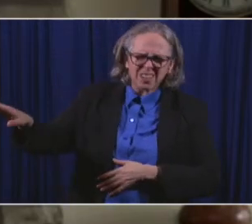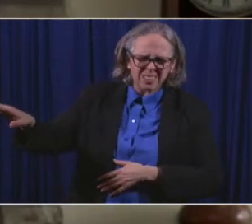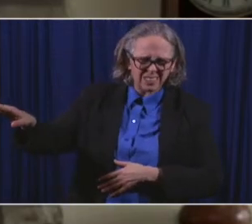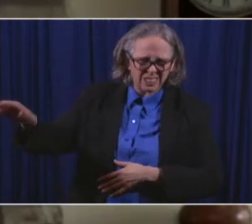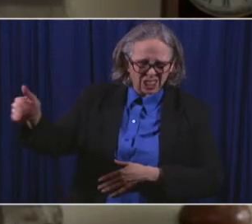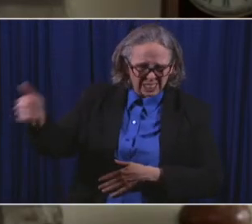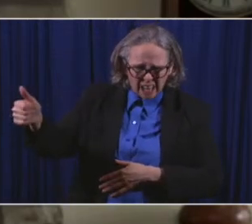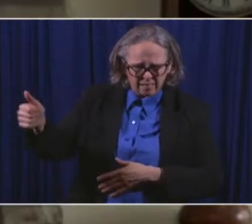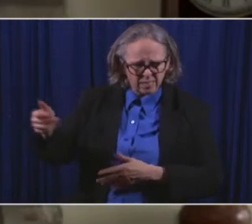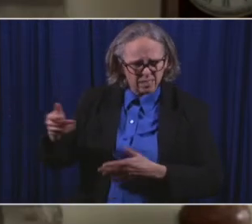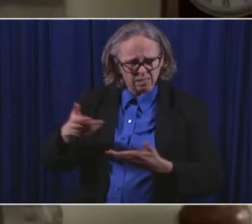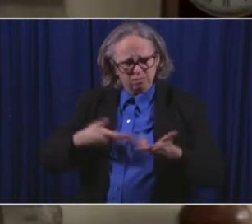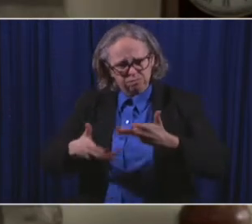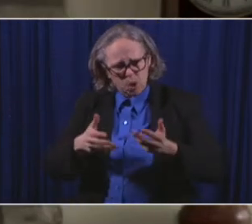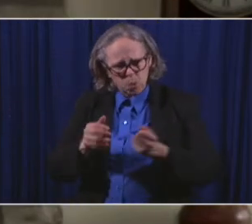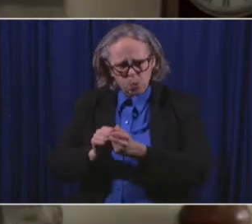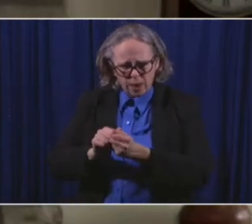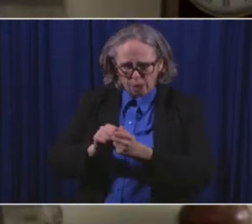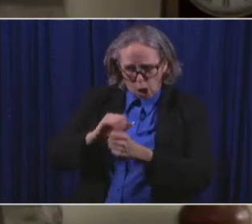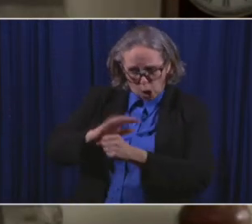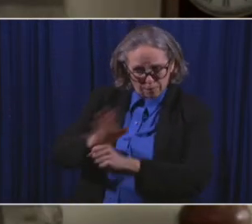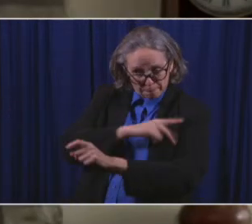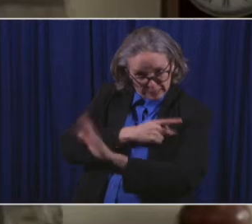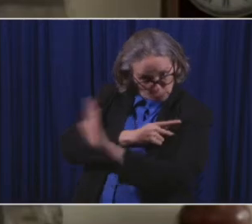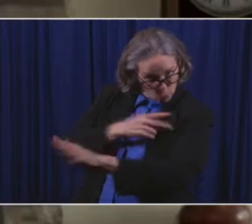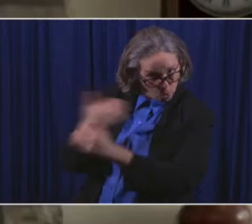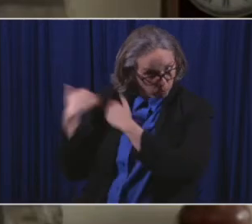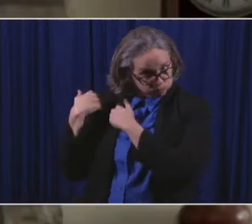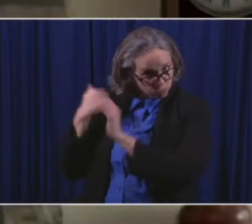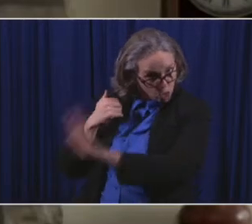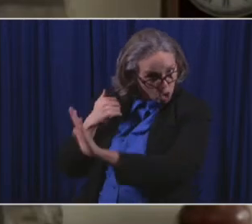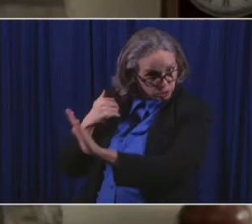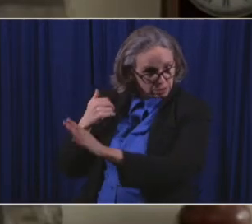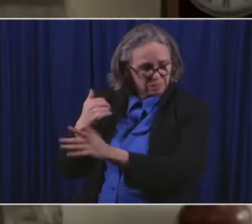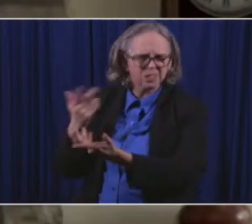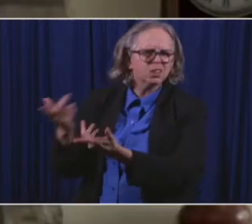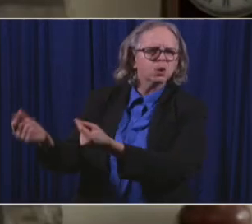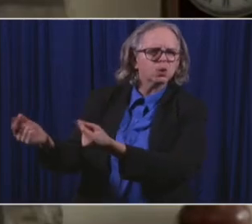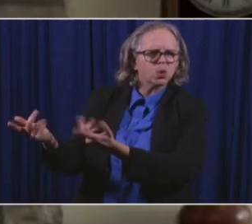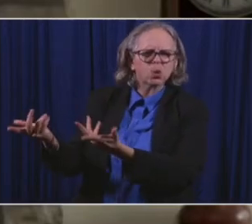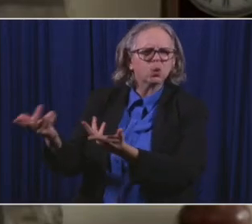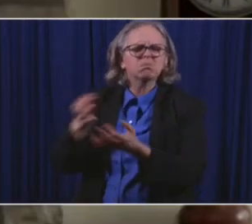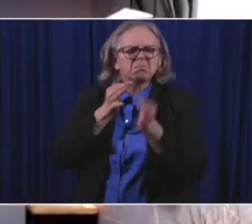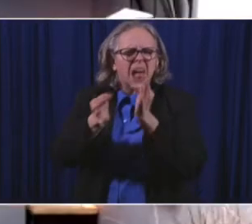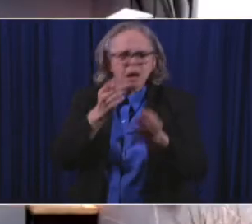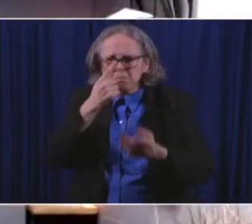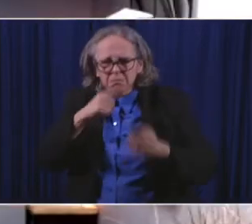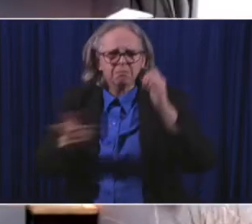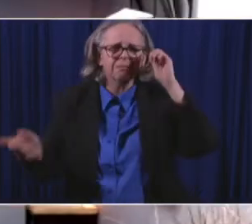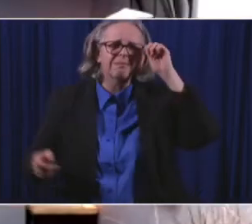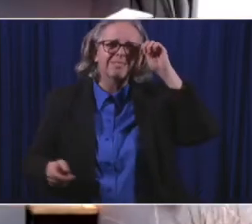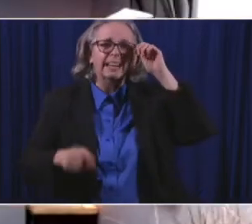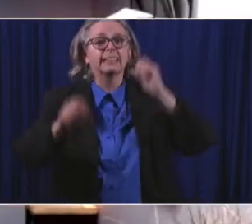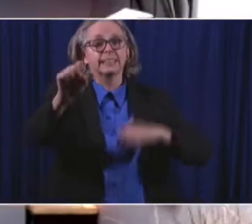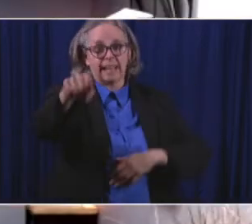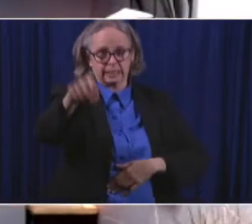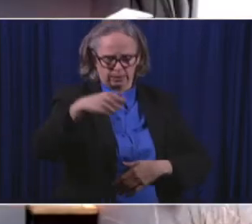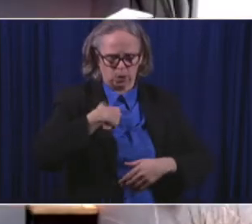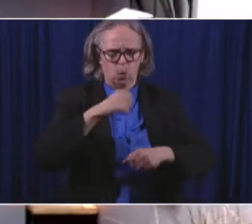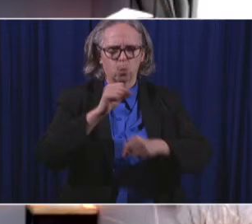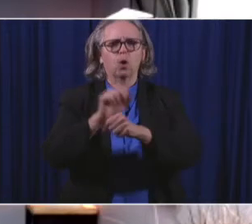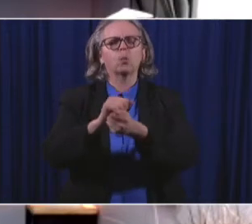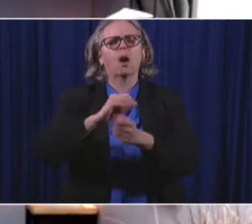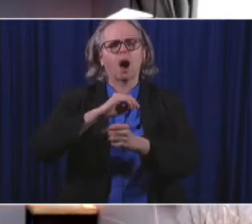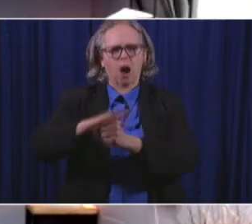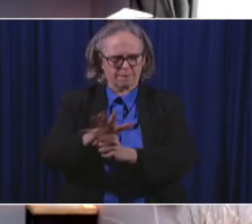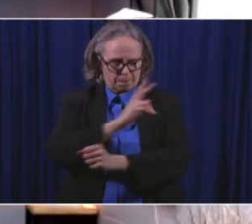you coming in contact with the COVID patients? Tell me a little bit what you do, what your day is like. I am. So a lot of times I'm